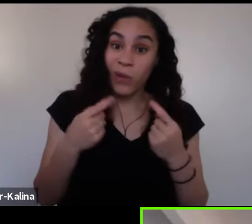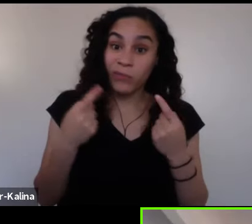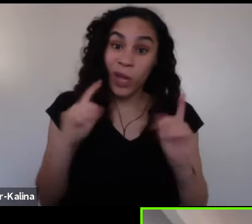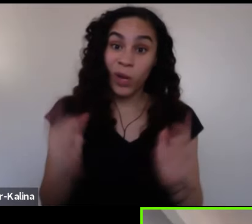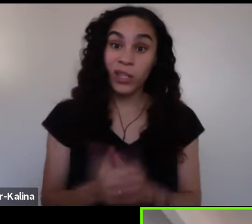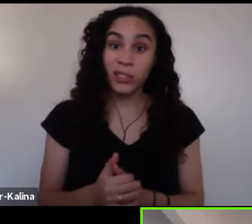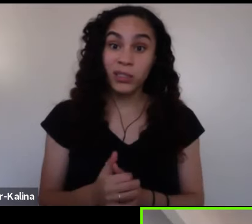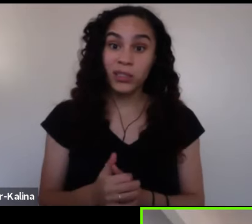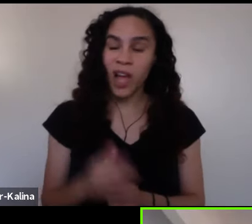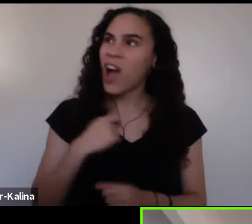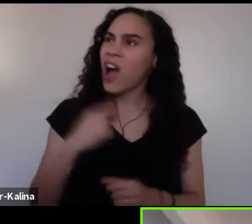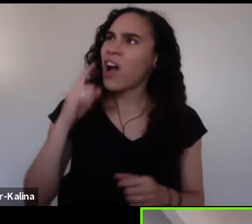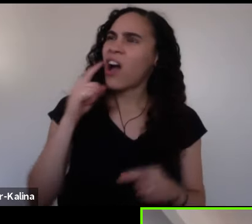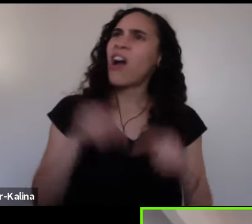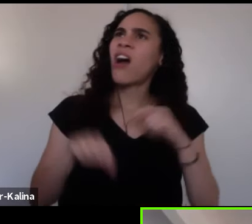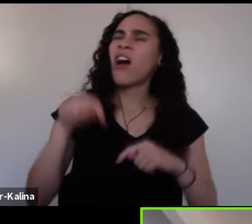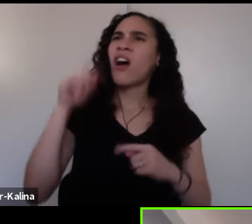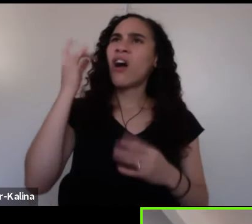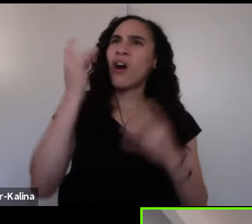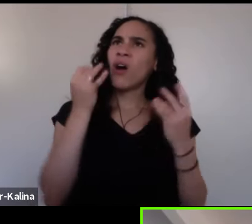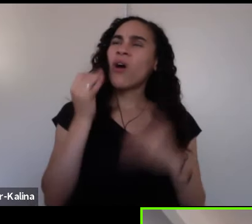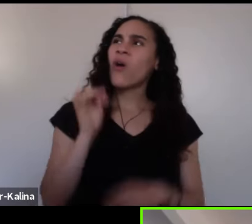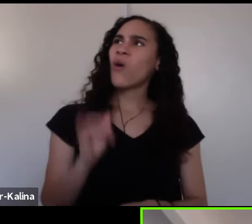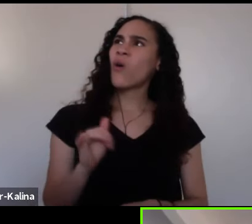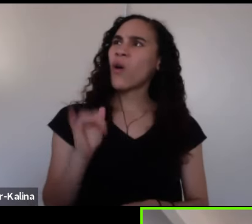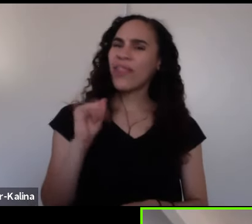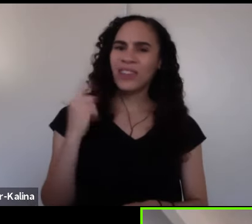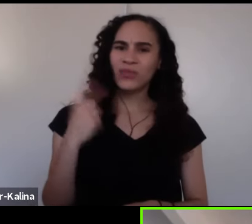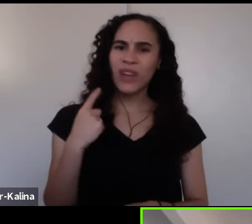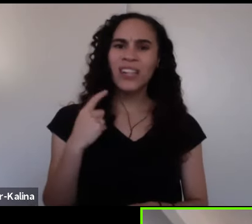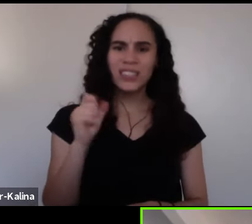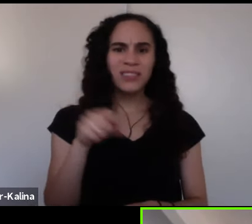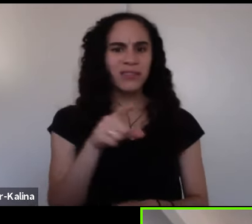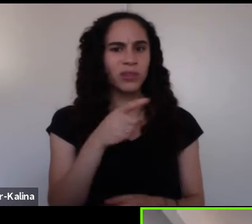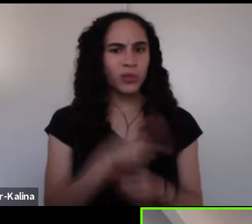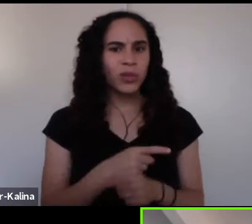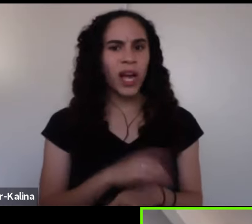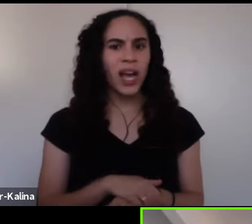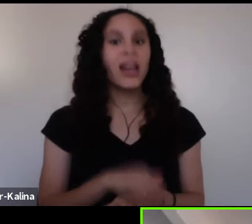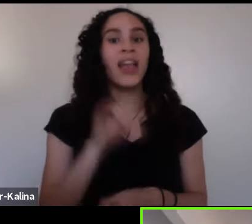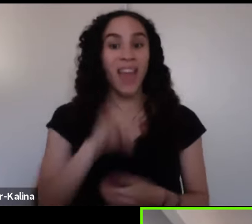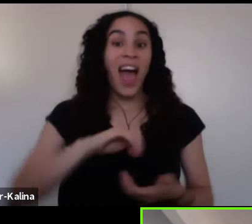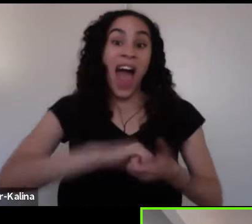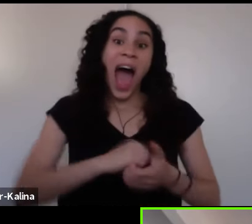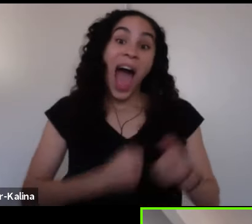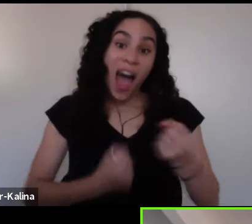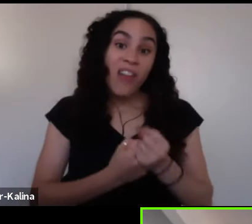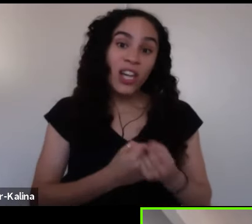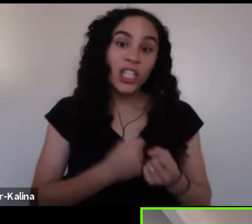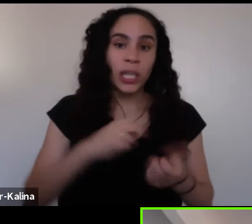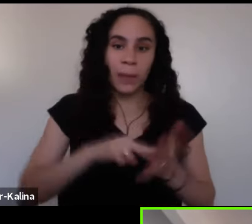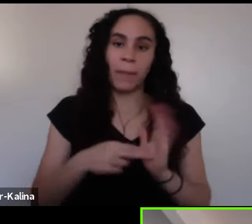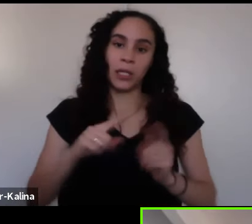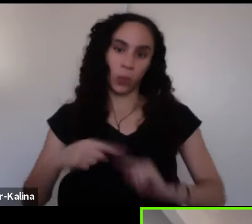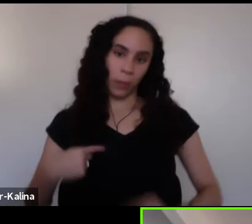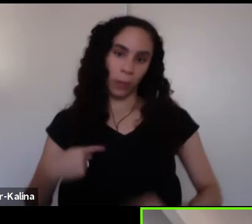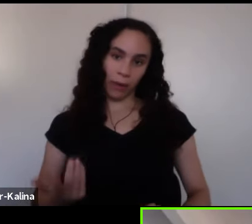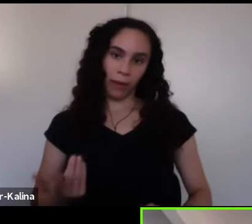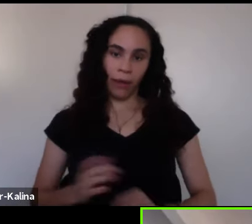like, yeah, you're absolutely right. You're absolutely right. But that's what allyship means to me. And it